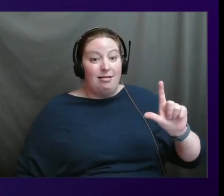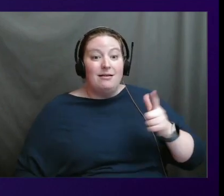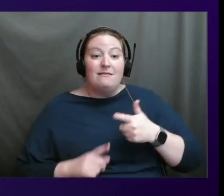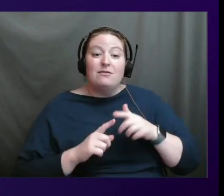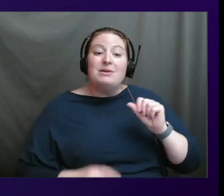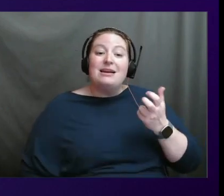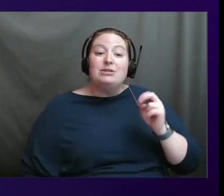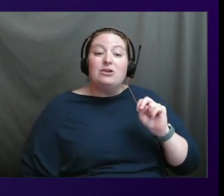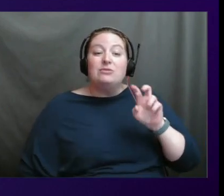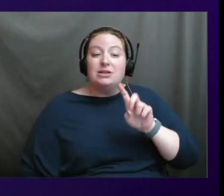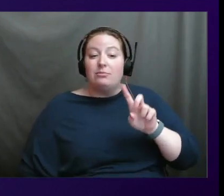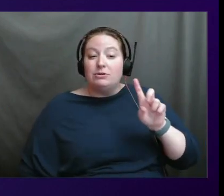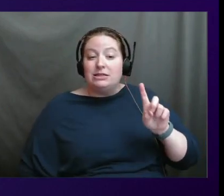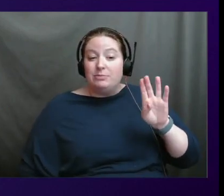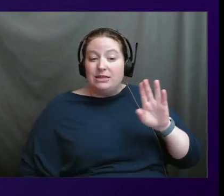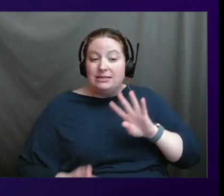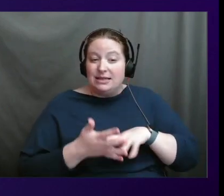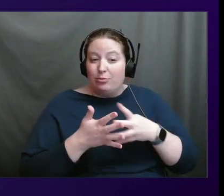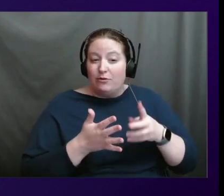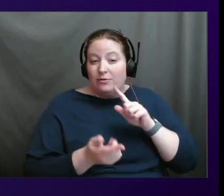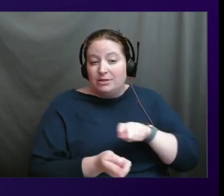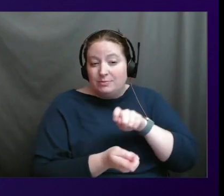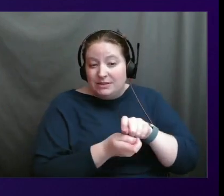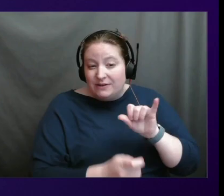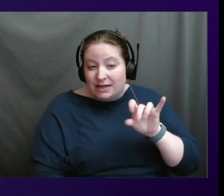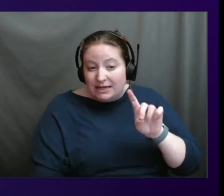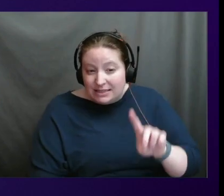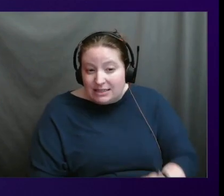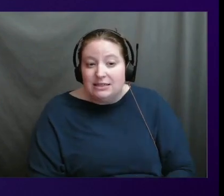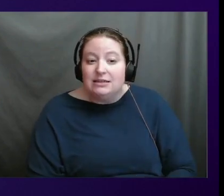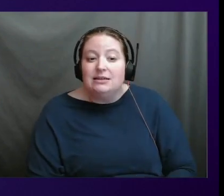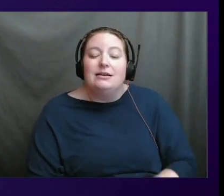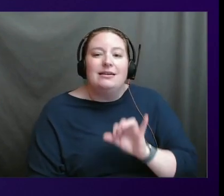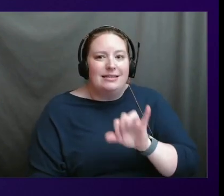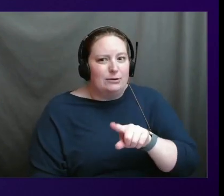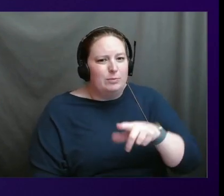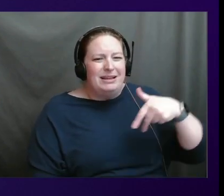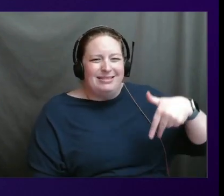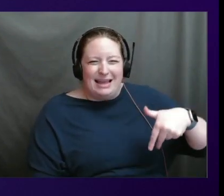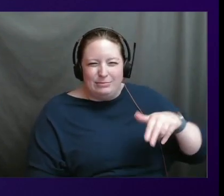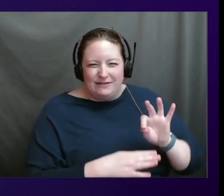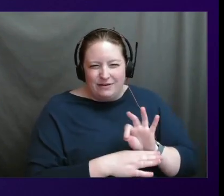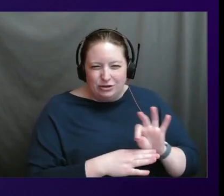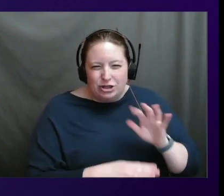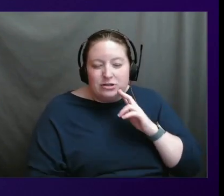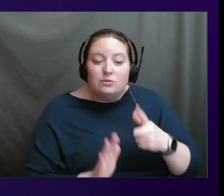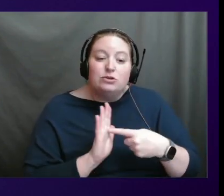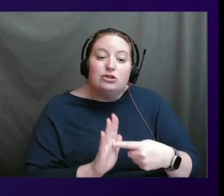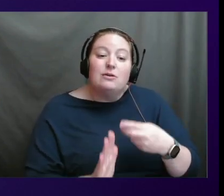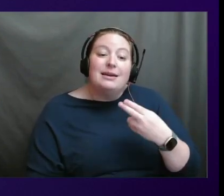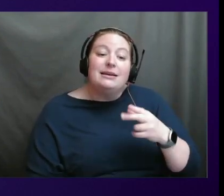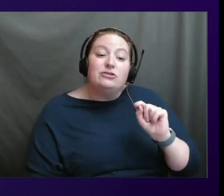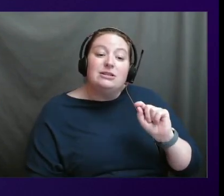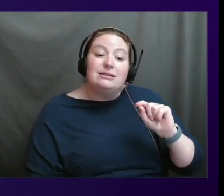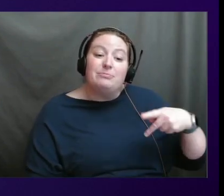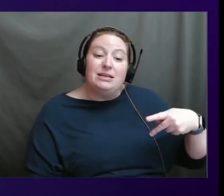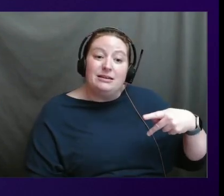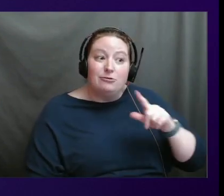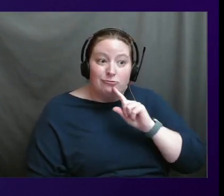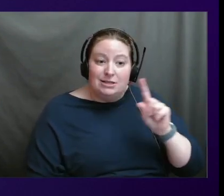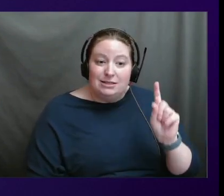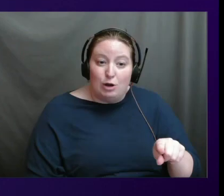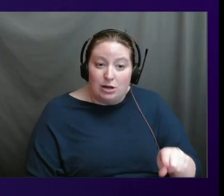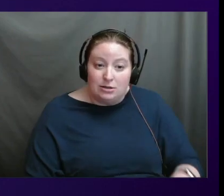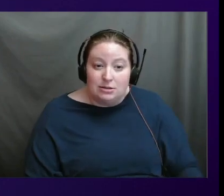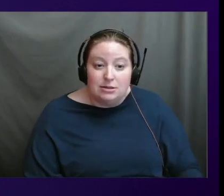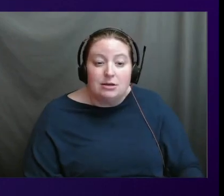table based on a given ID, and then we're going to try, it's actually what would be a Lambda function. So it's going to return an HTTP response